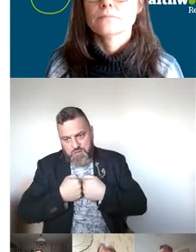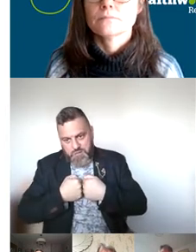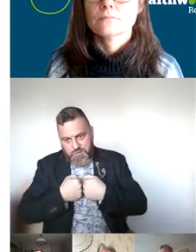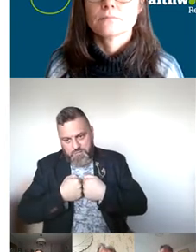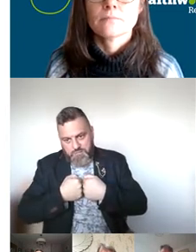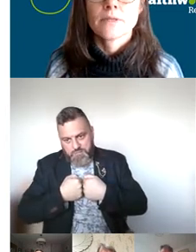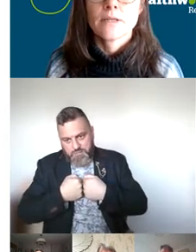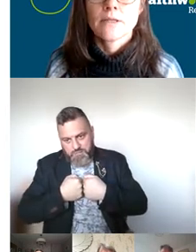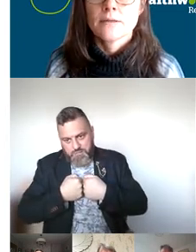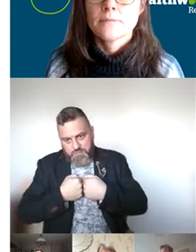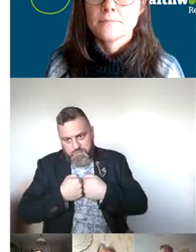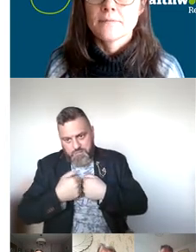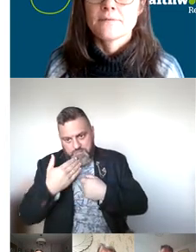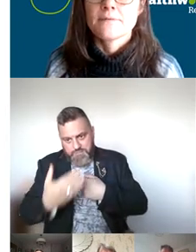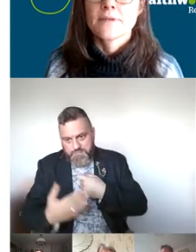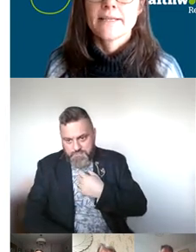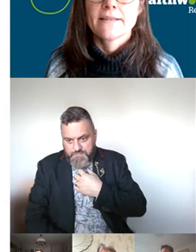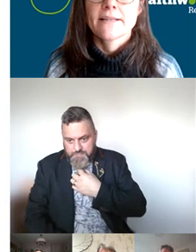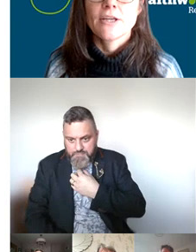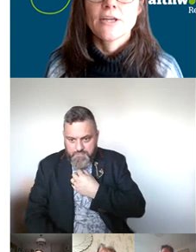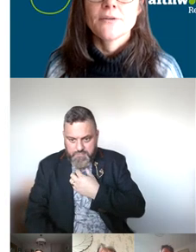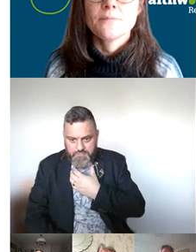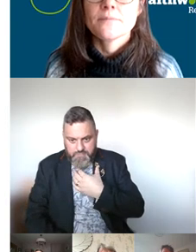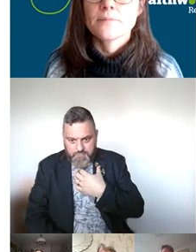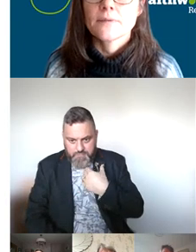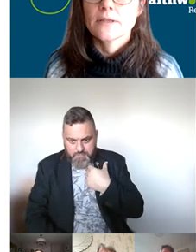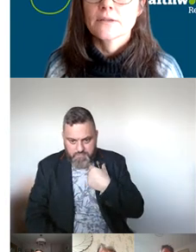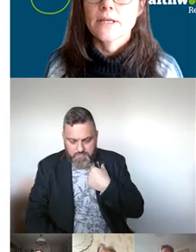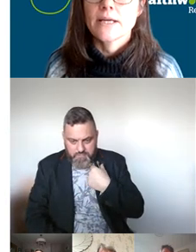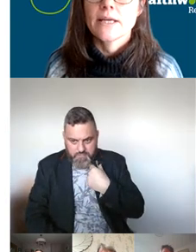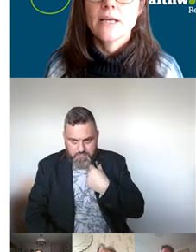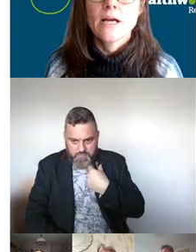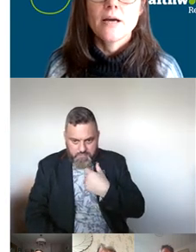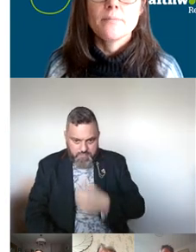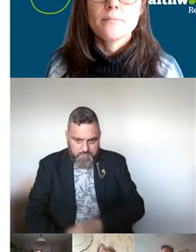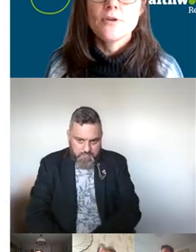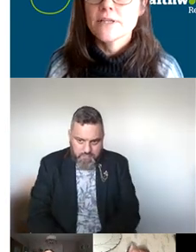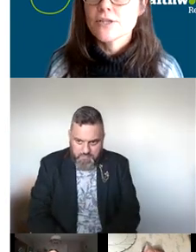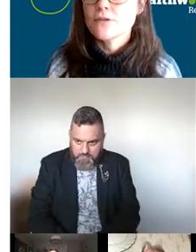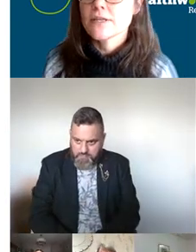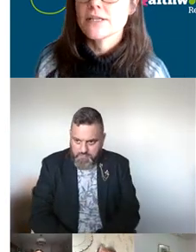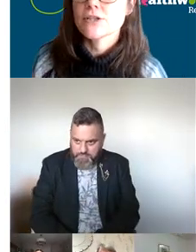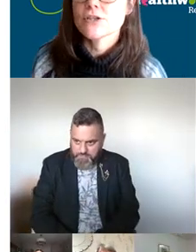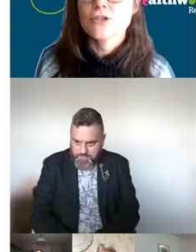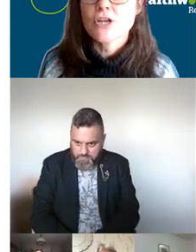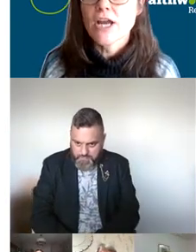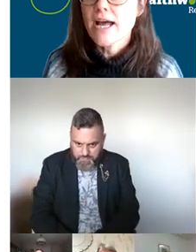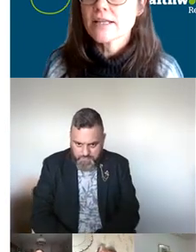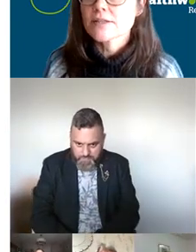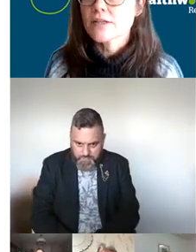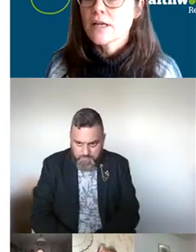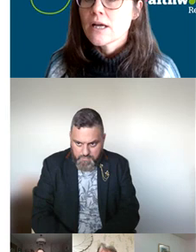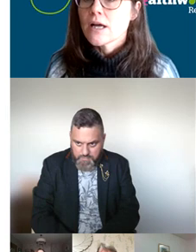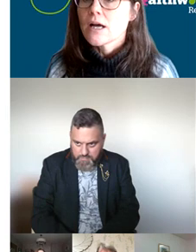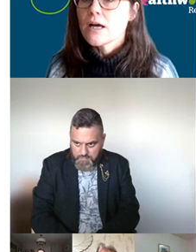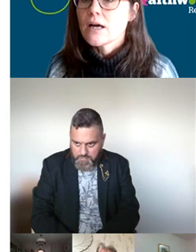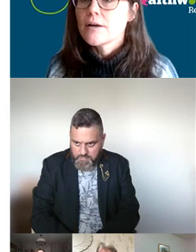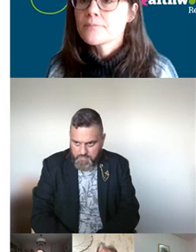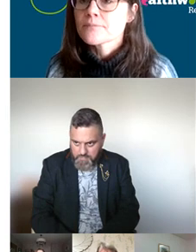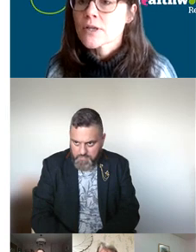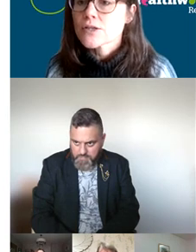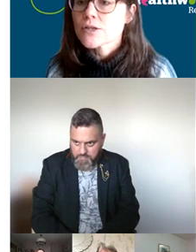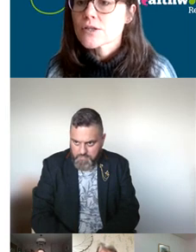Great. Okay, thanks. Thanks, Mark. Thank you. Okay, moving to the chat.